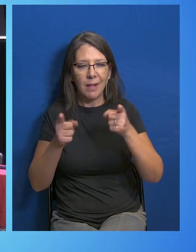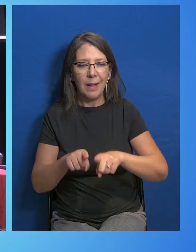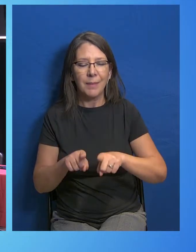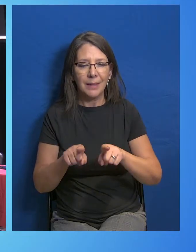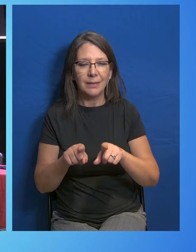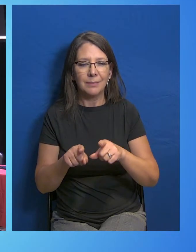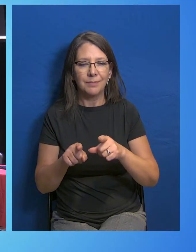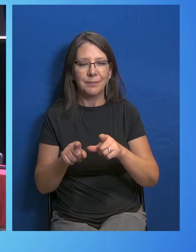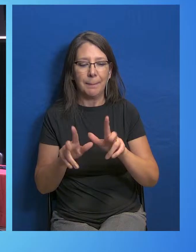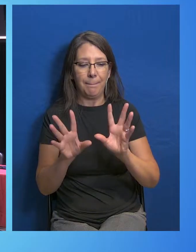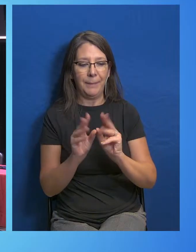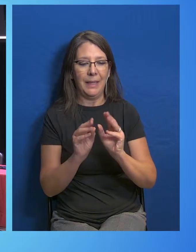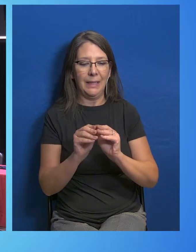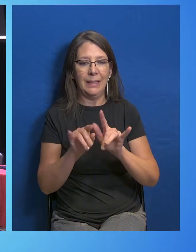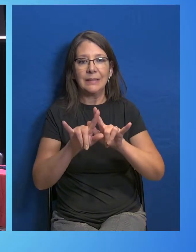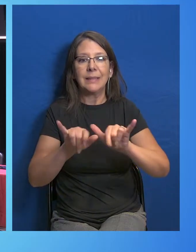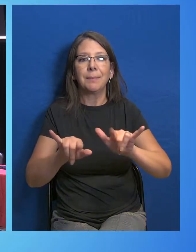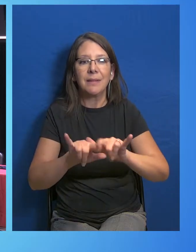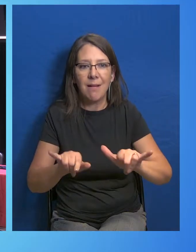I think